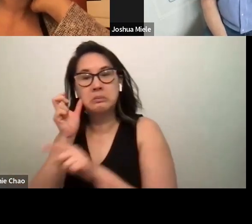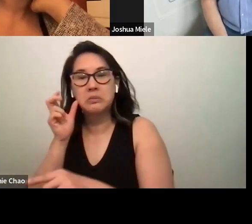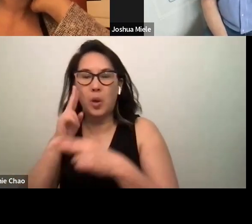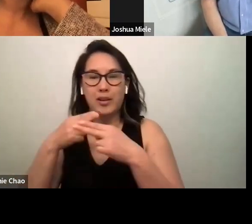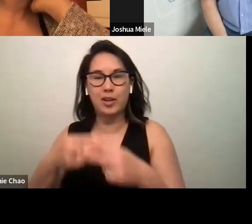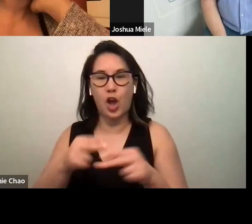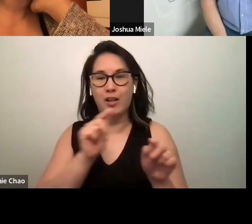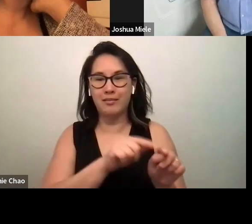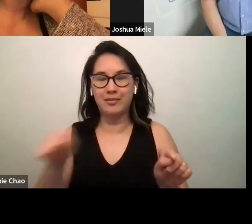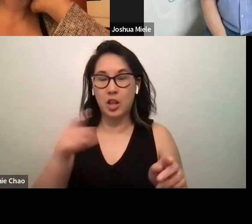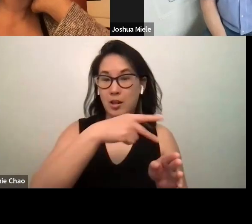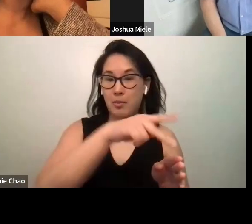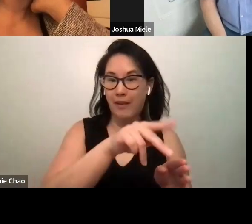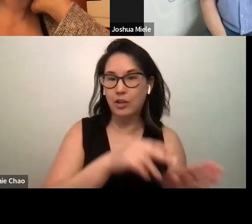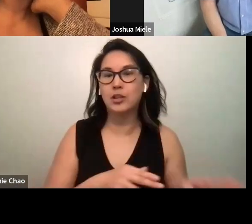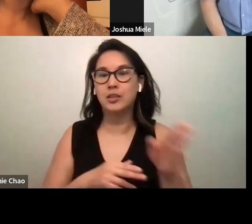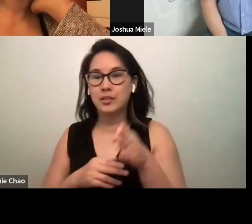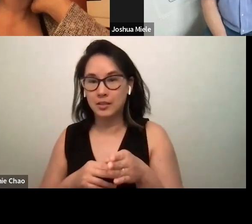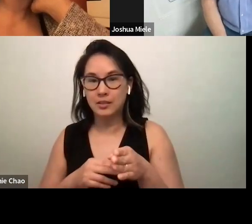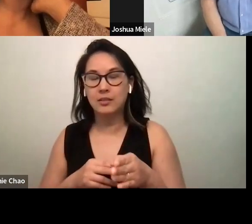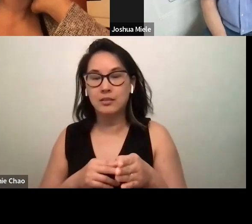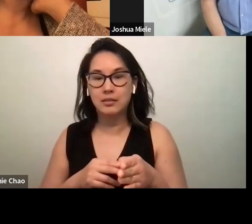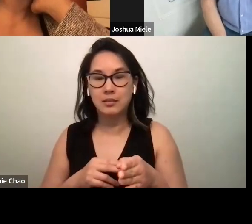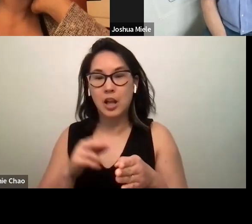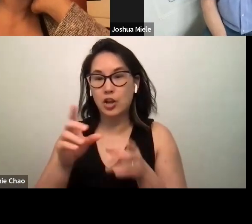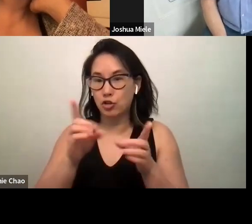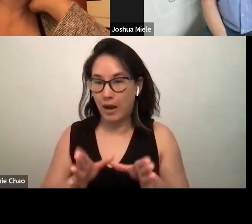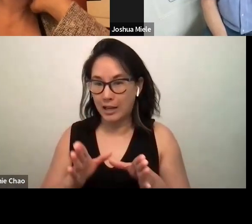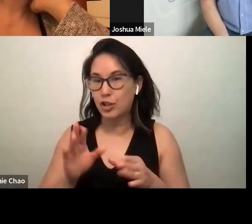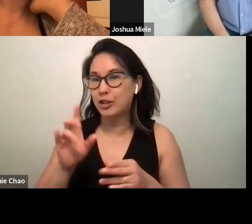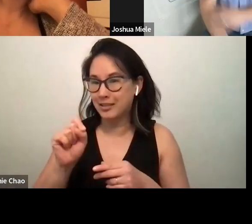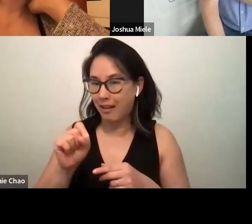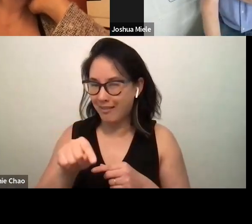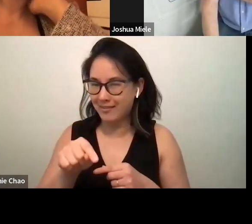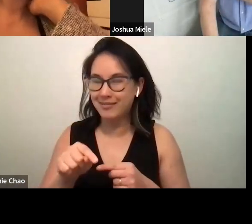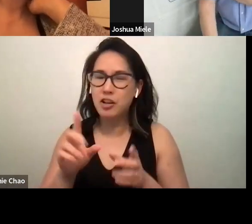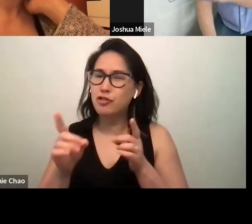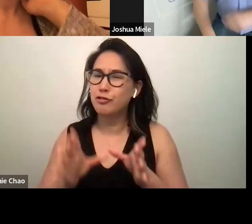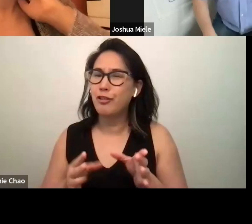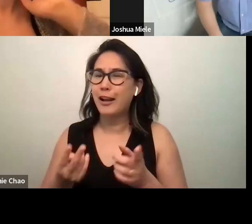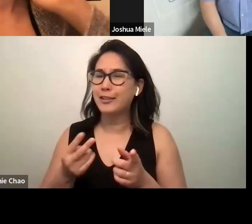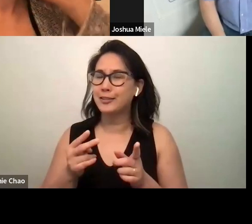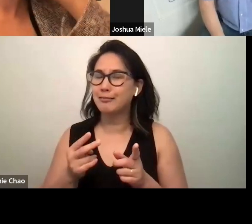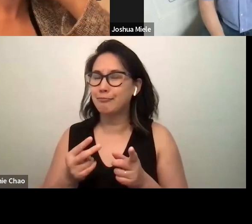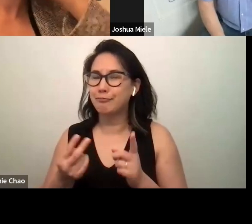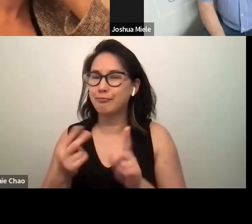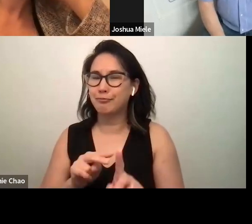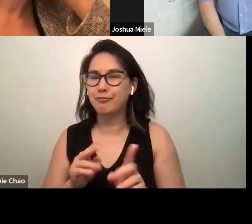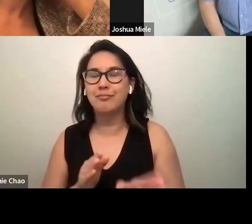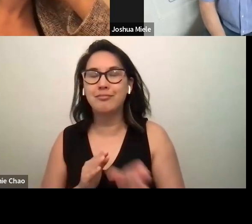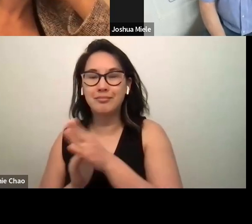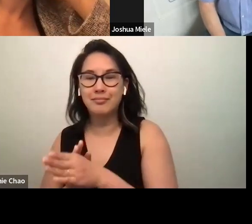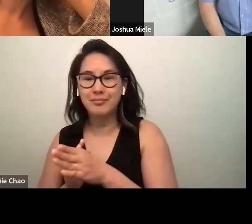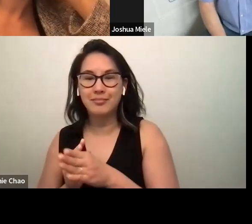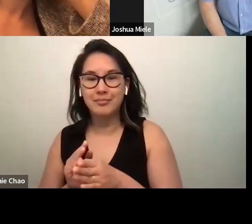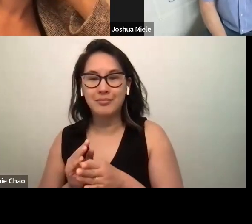the professional version, the director's cut, or I'll call it the director's cut, and then the